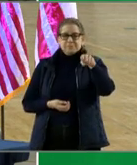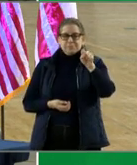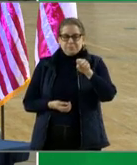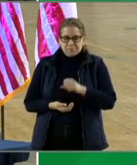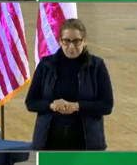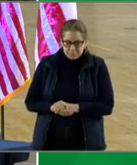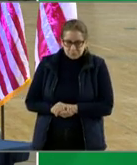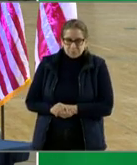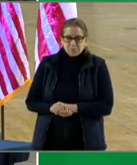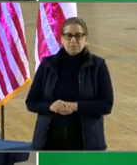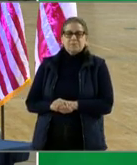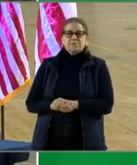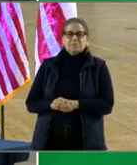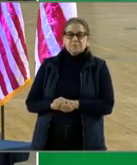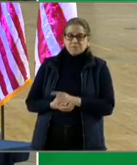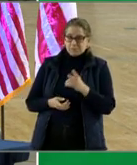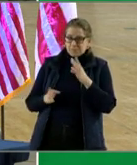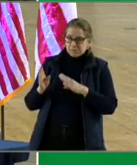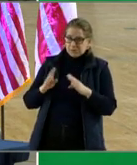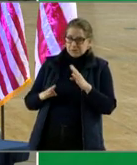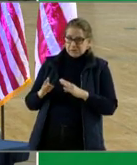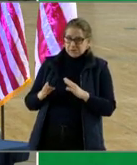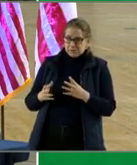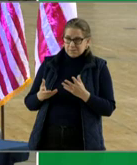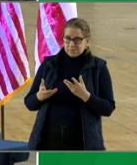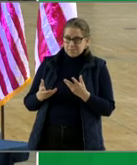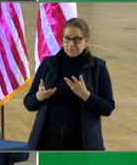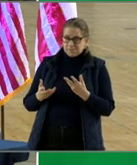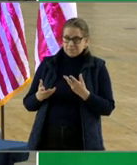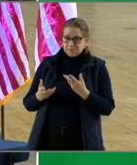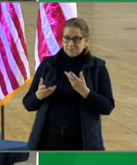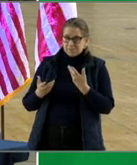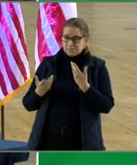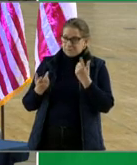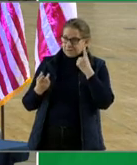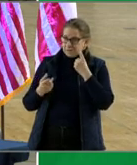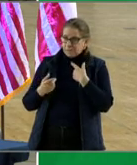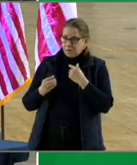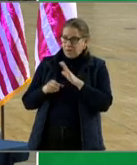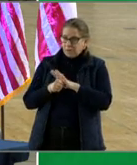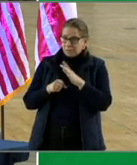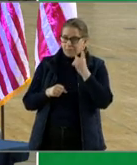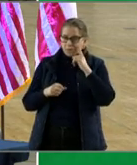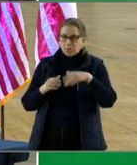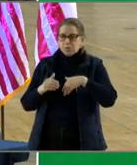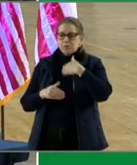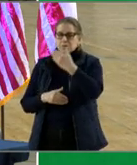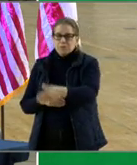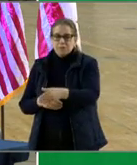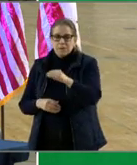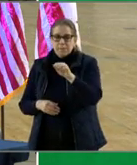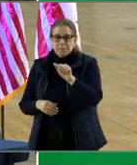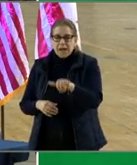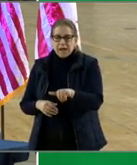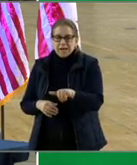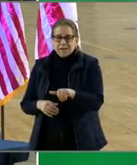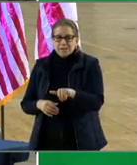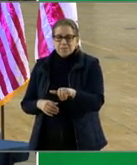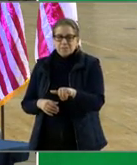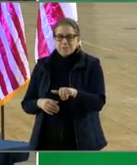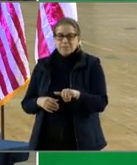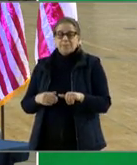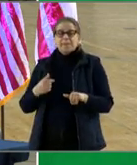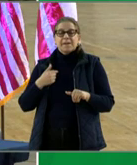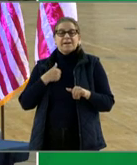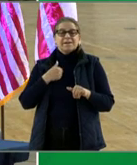we will get enough reagent for the month of May? We've made our decision to operate the UMC testing site 3 days a